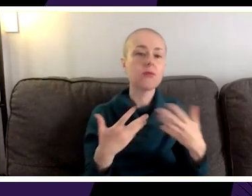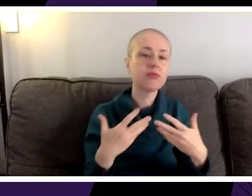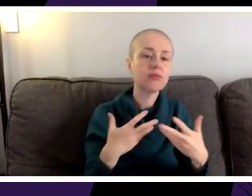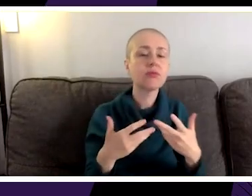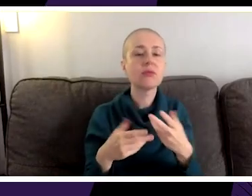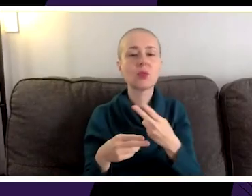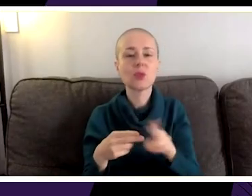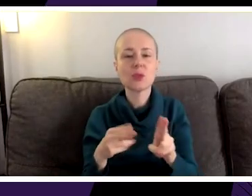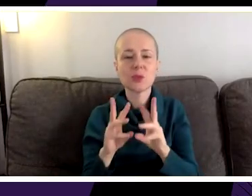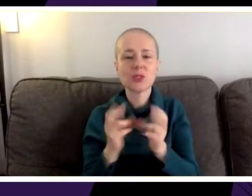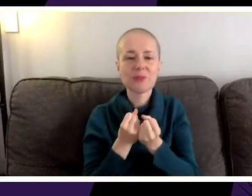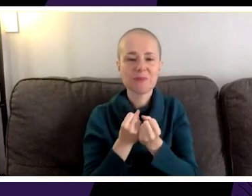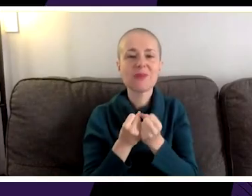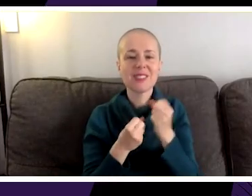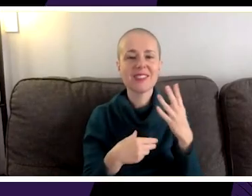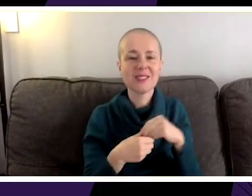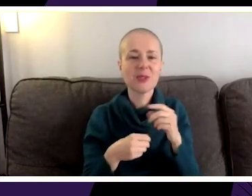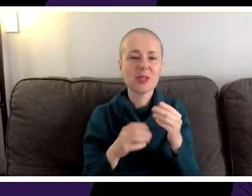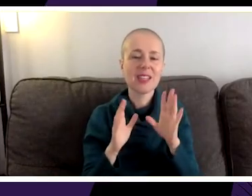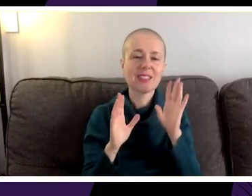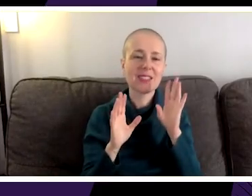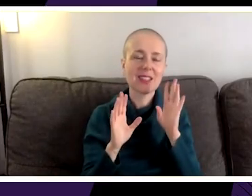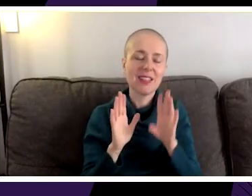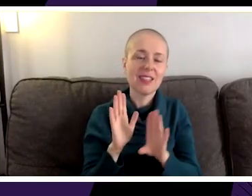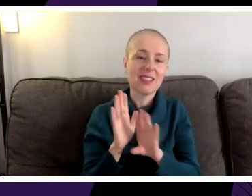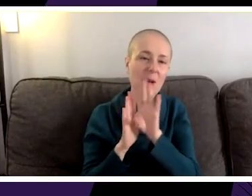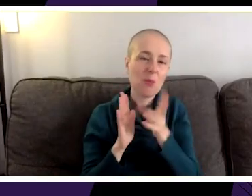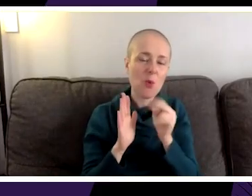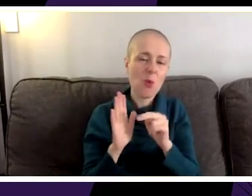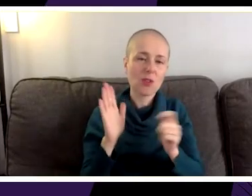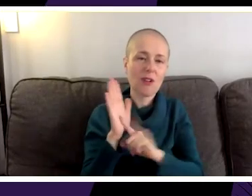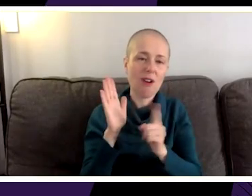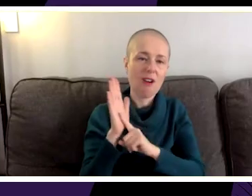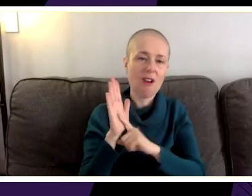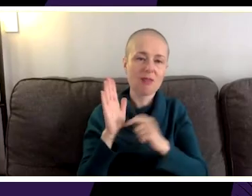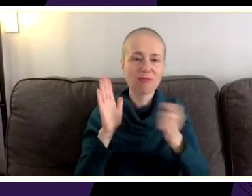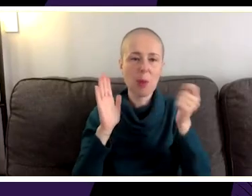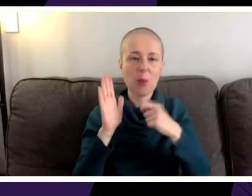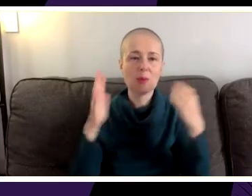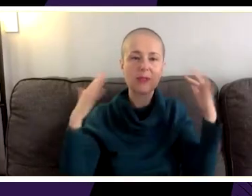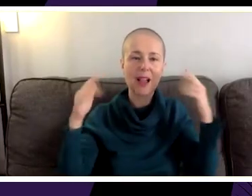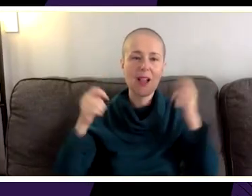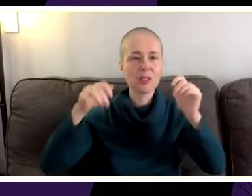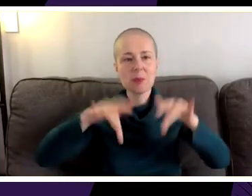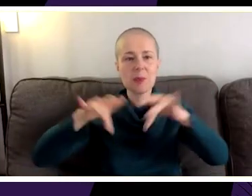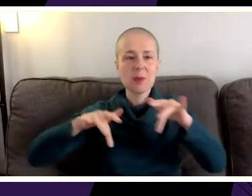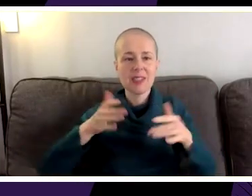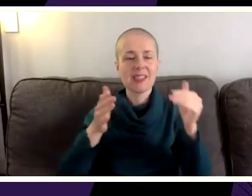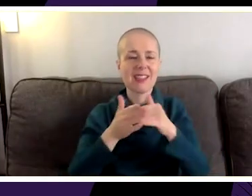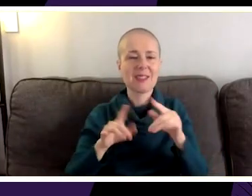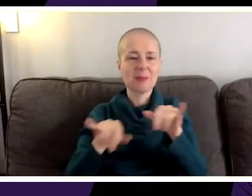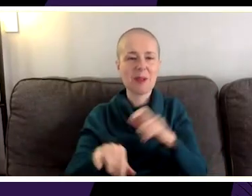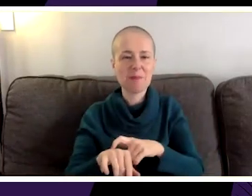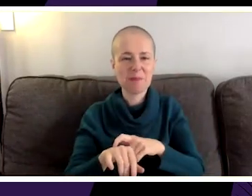little moment where you can also create your own gongs and participate in a gong ensemble. All right, thanks